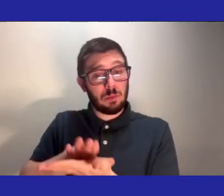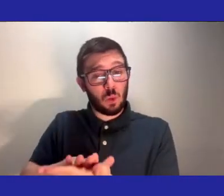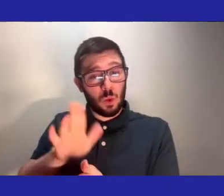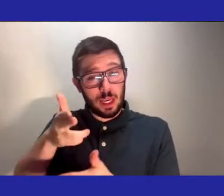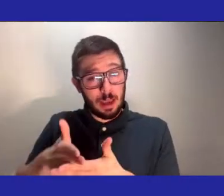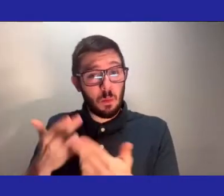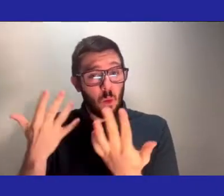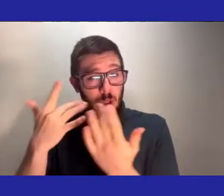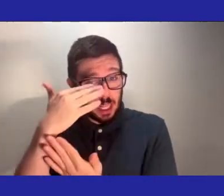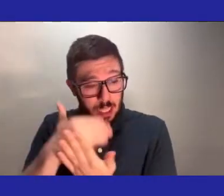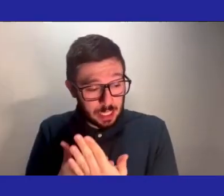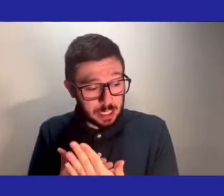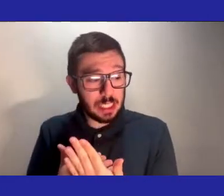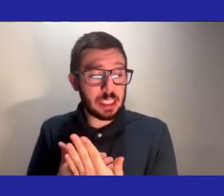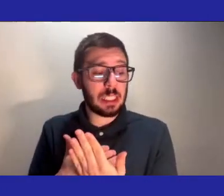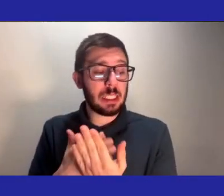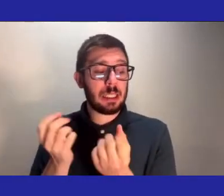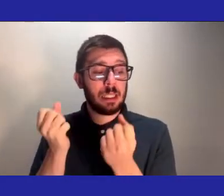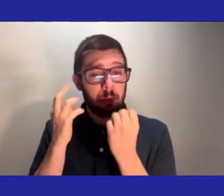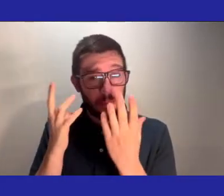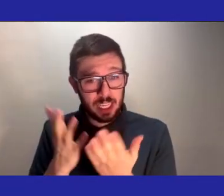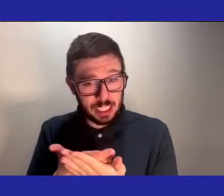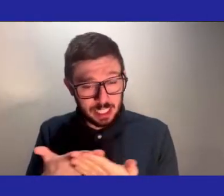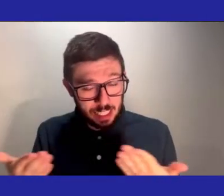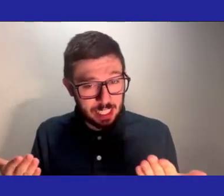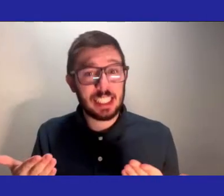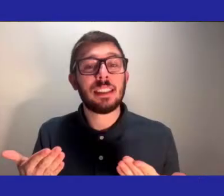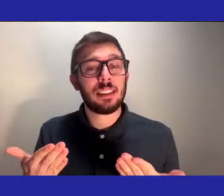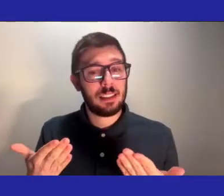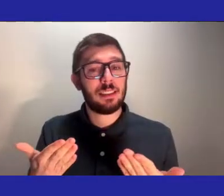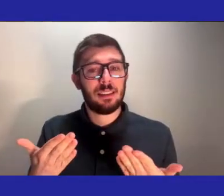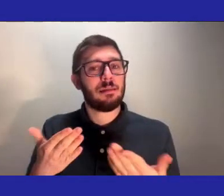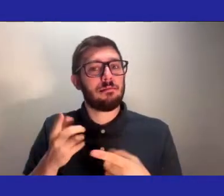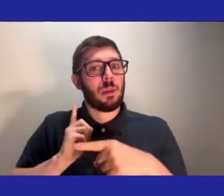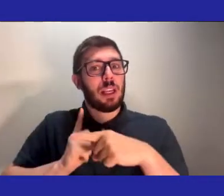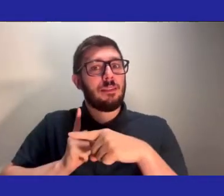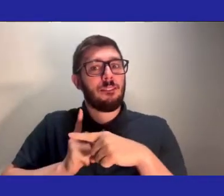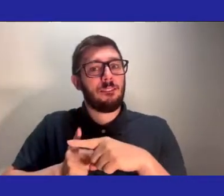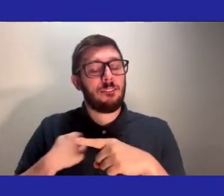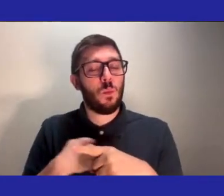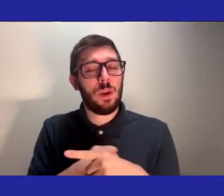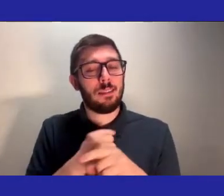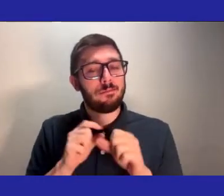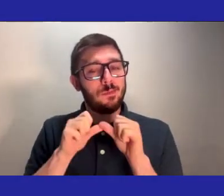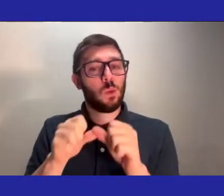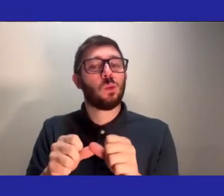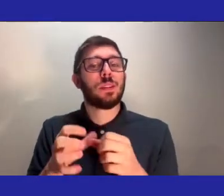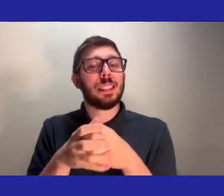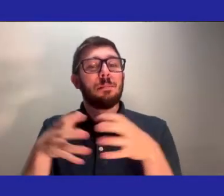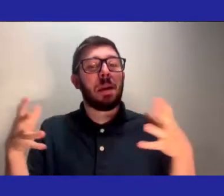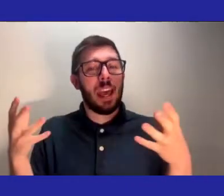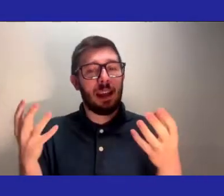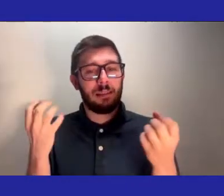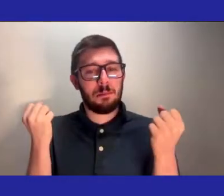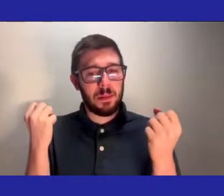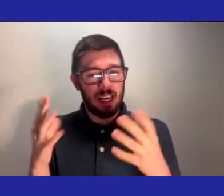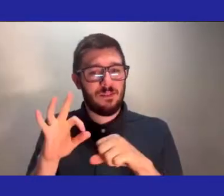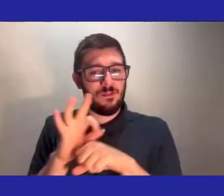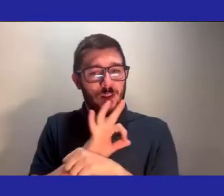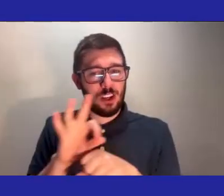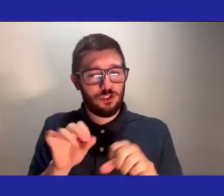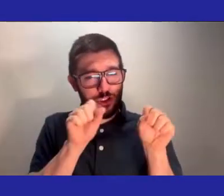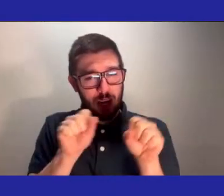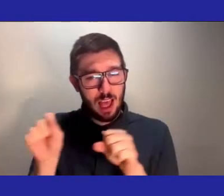and in a positive direction as we continue to expand the adoption of all the functionality within